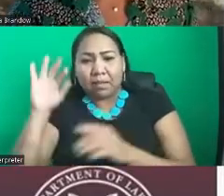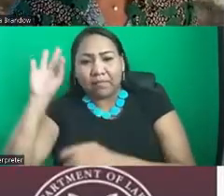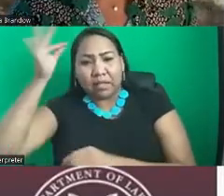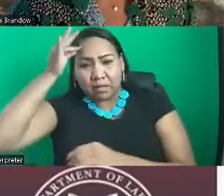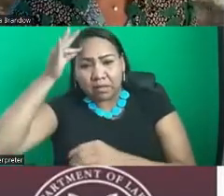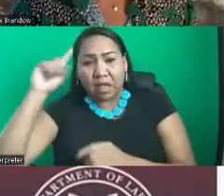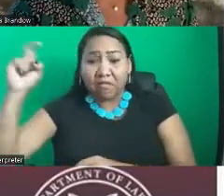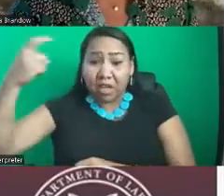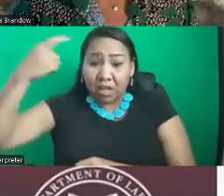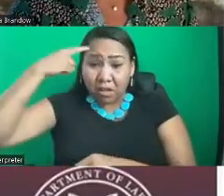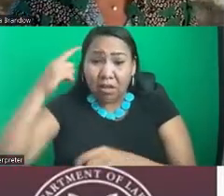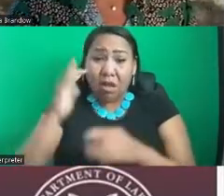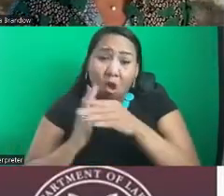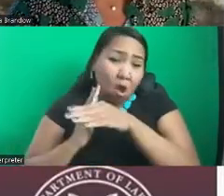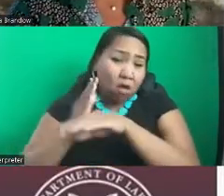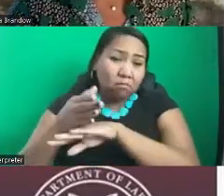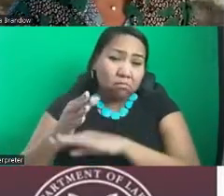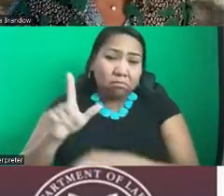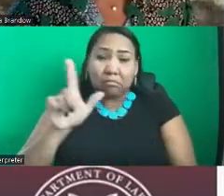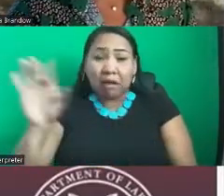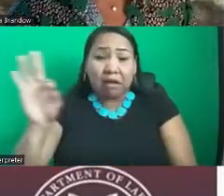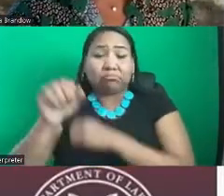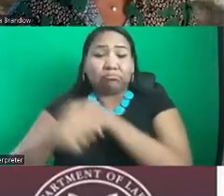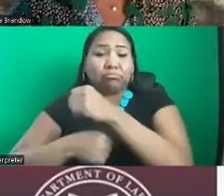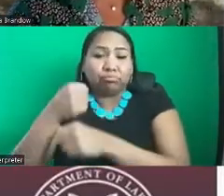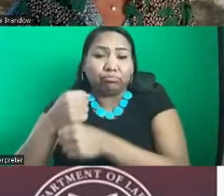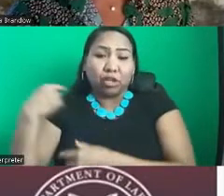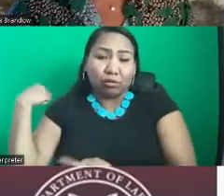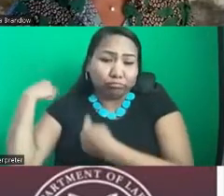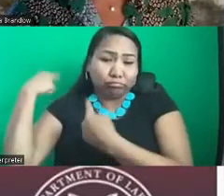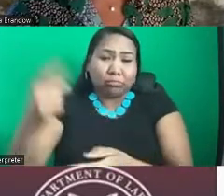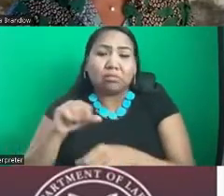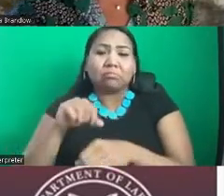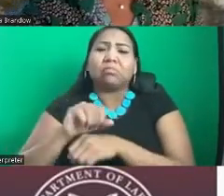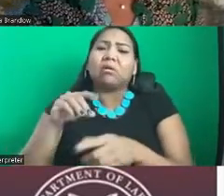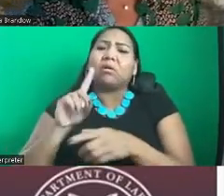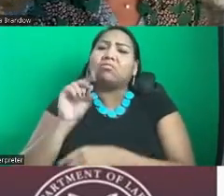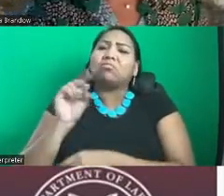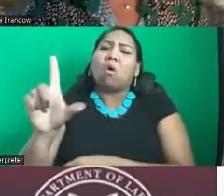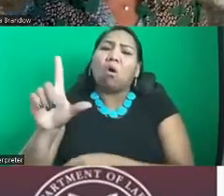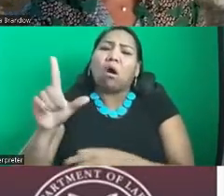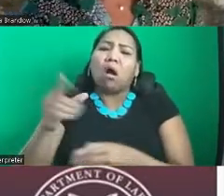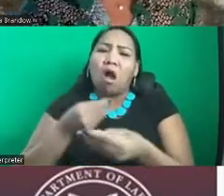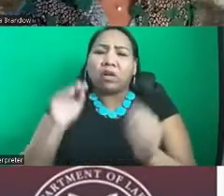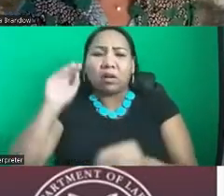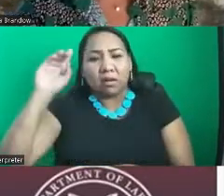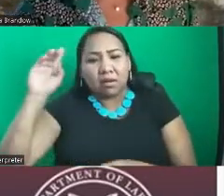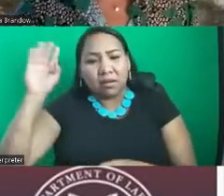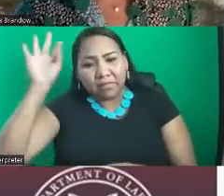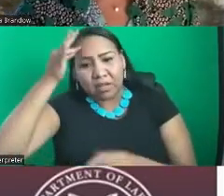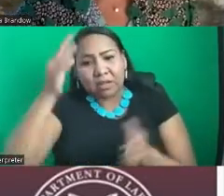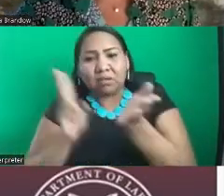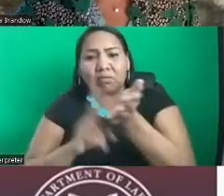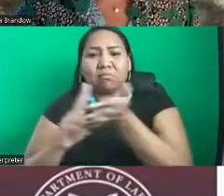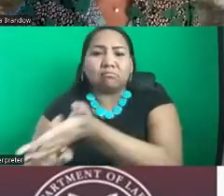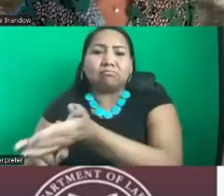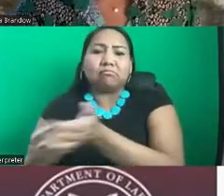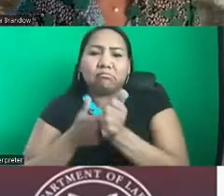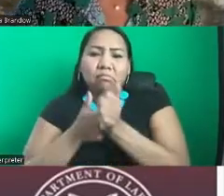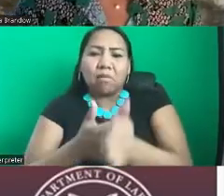years, working in the Department of Labor's Office of Federal Contract Compliance Programs,